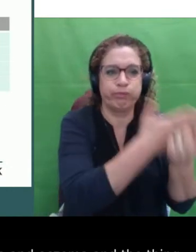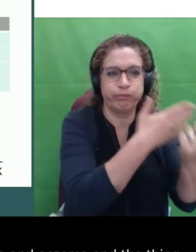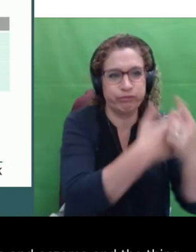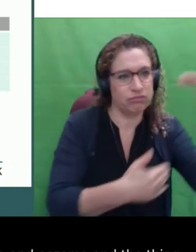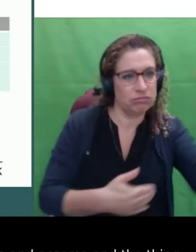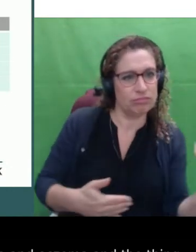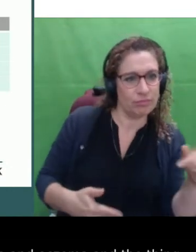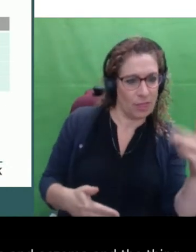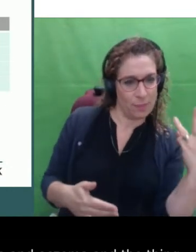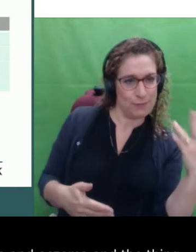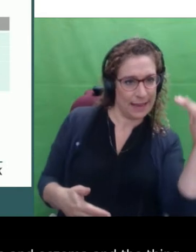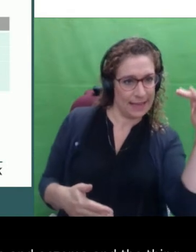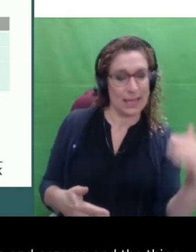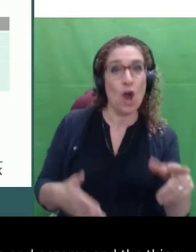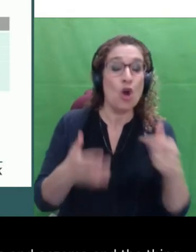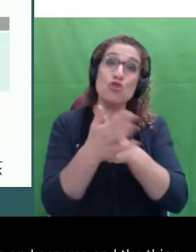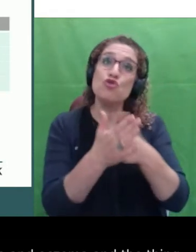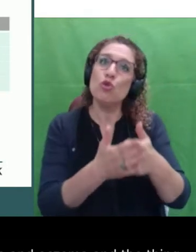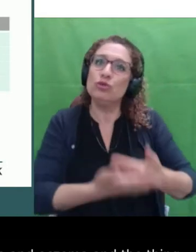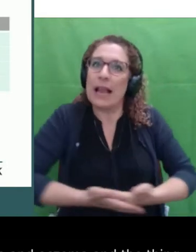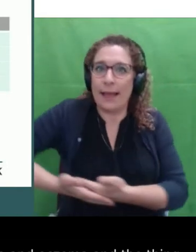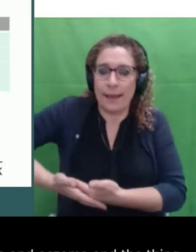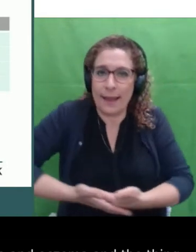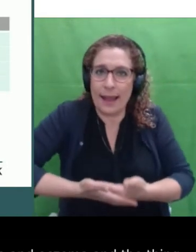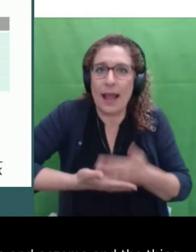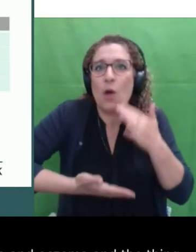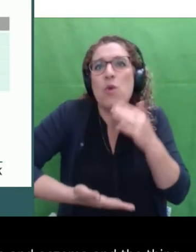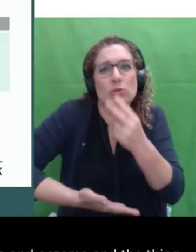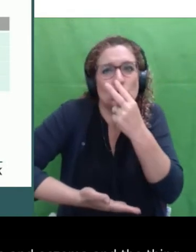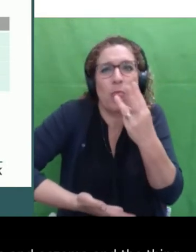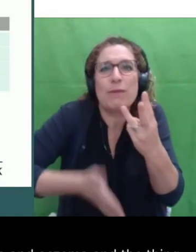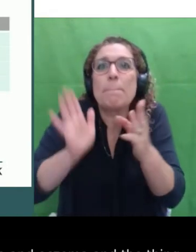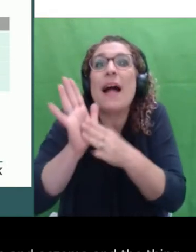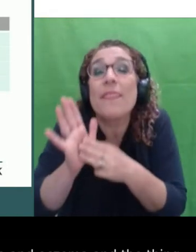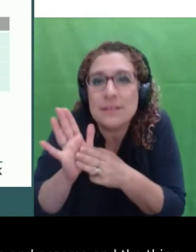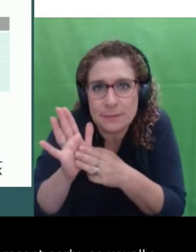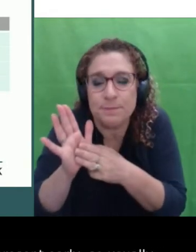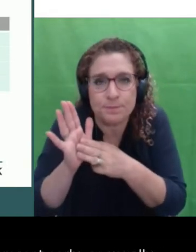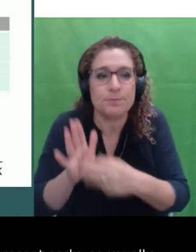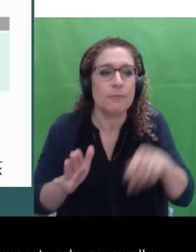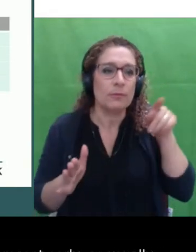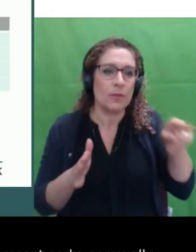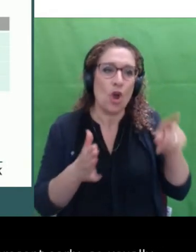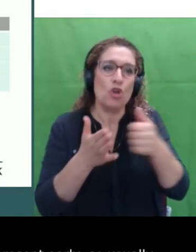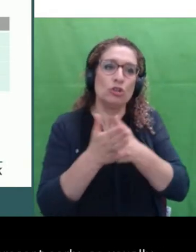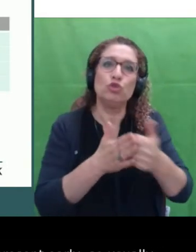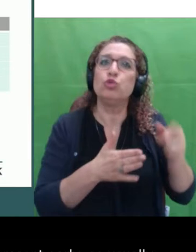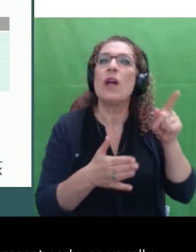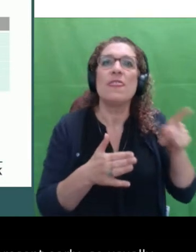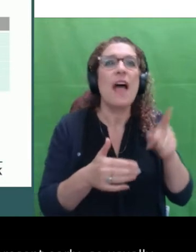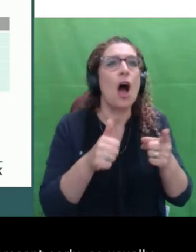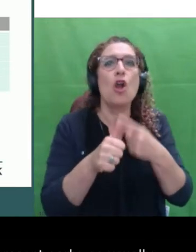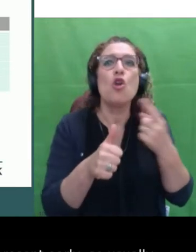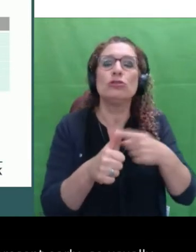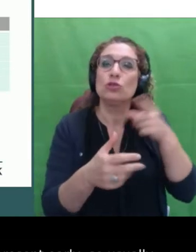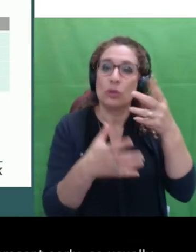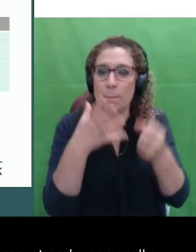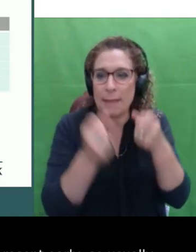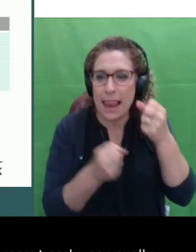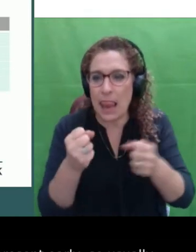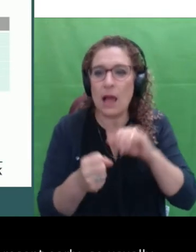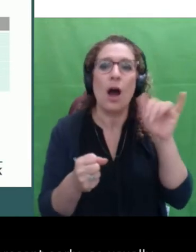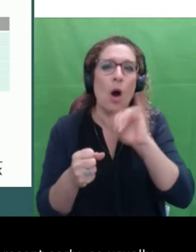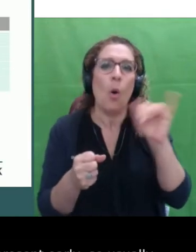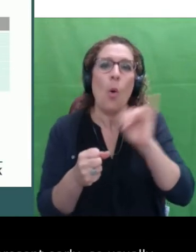of life they present and the commonest things to have the non-ige mediated allergy to is milk and maybe soya um and therefore they present